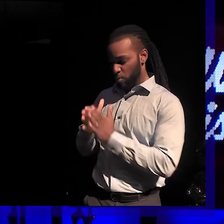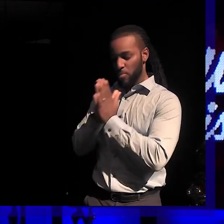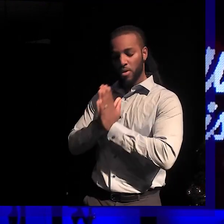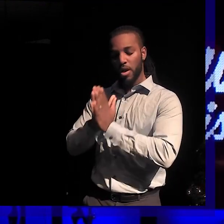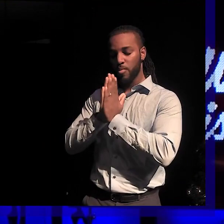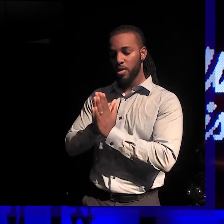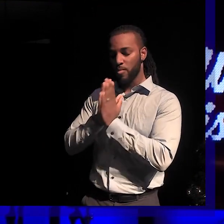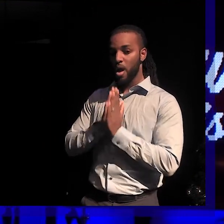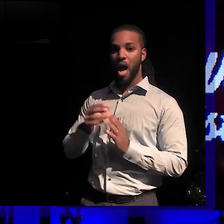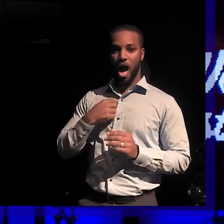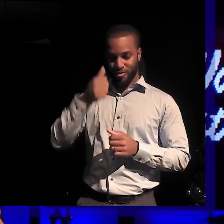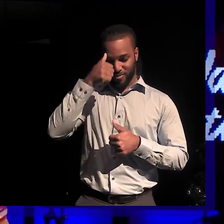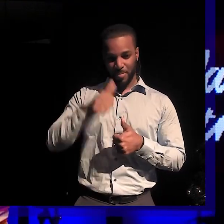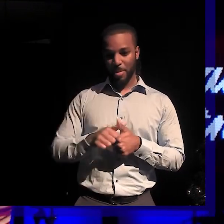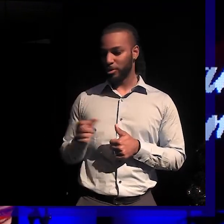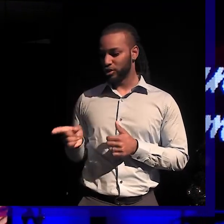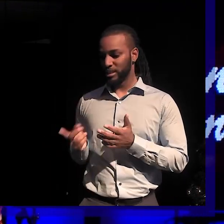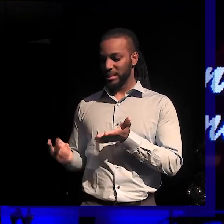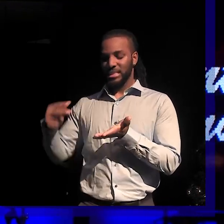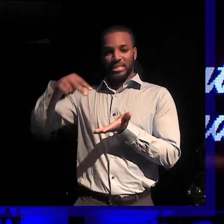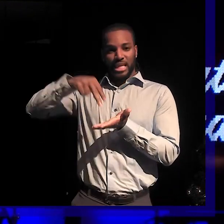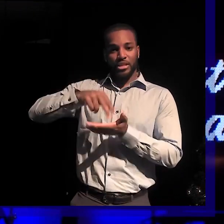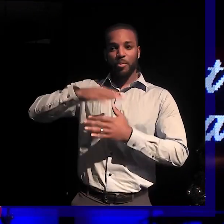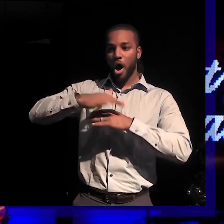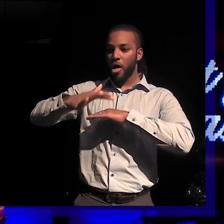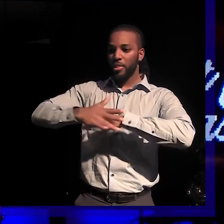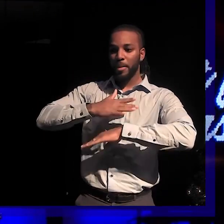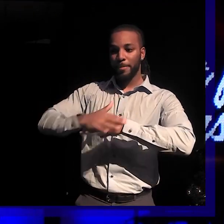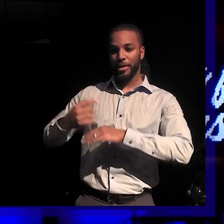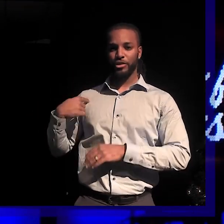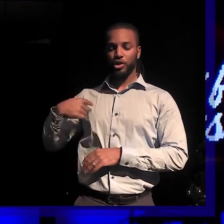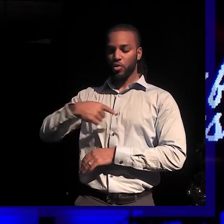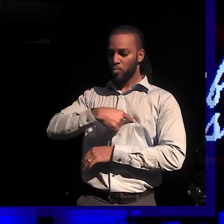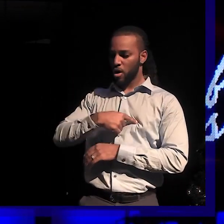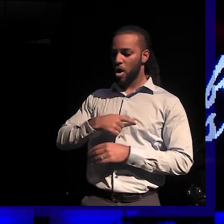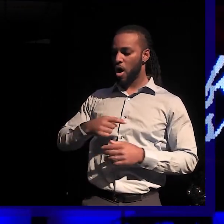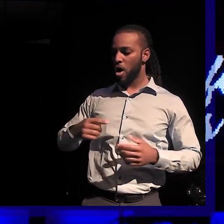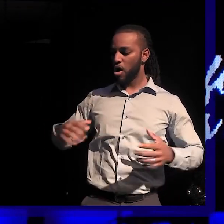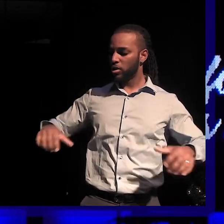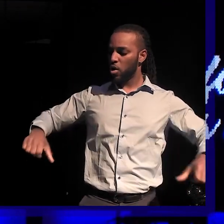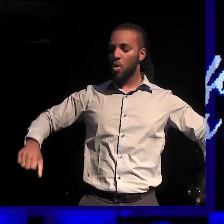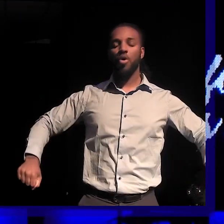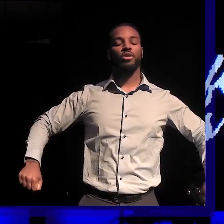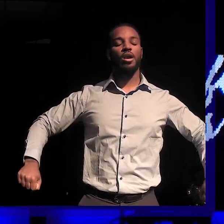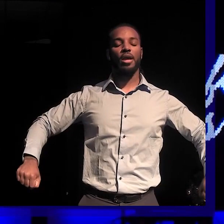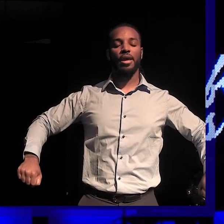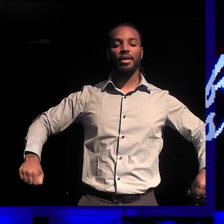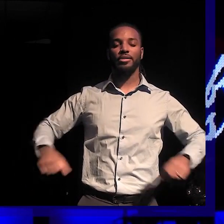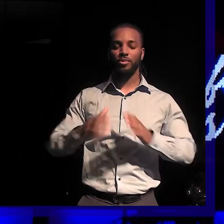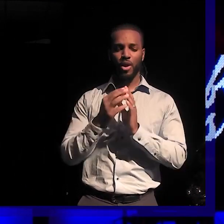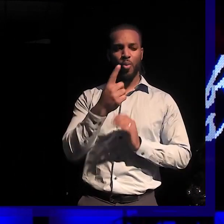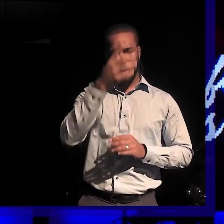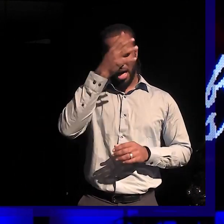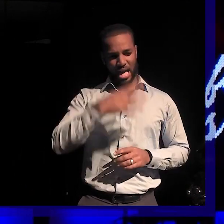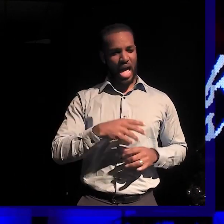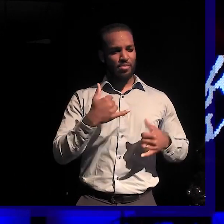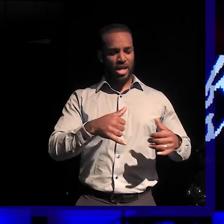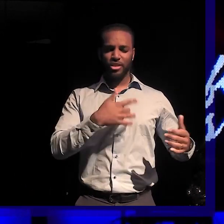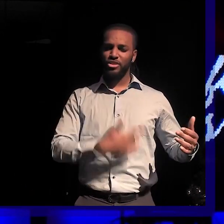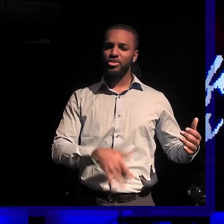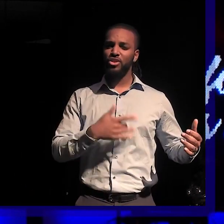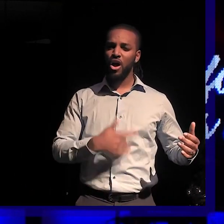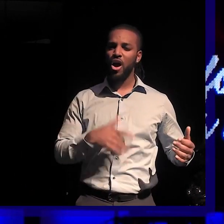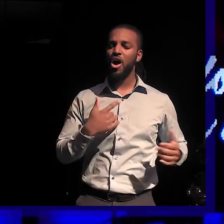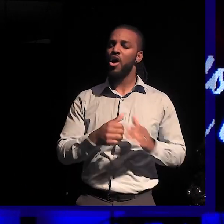And I'll never forget, she stands up on the beach, and we're all behind her. She's arms are raised as one of the guys playing the guitar, and we're